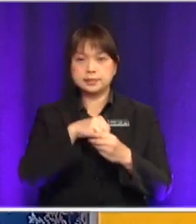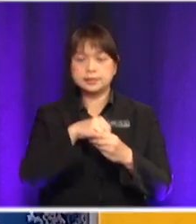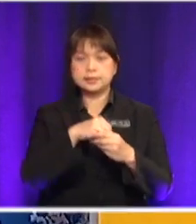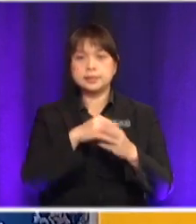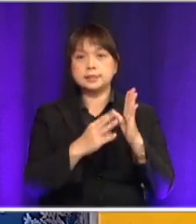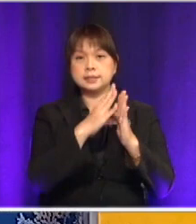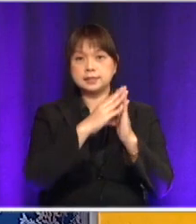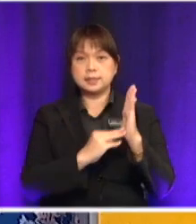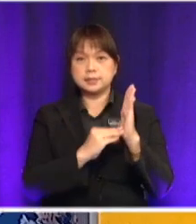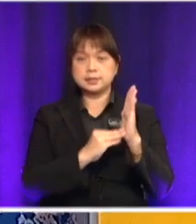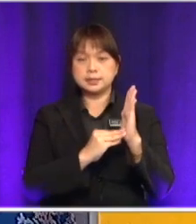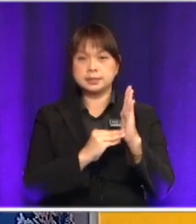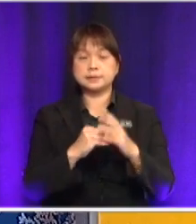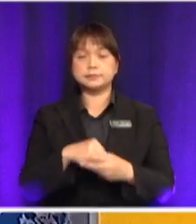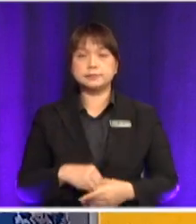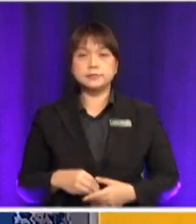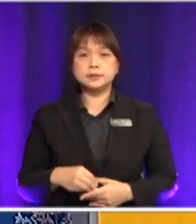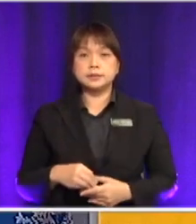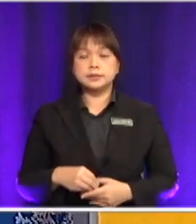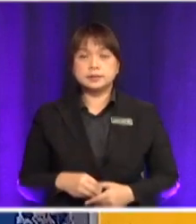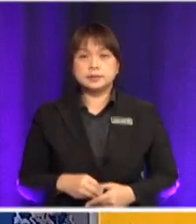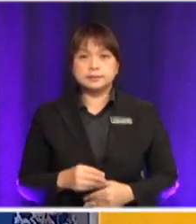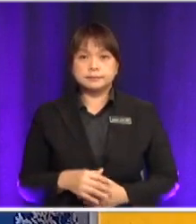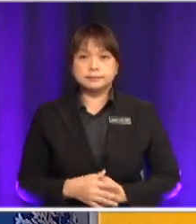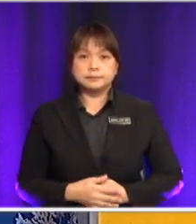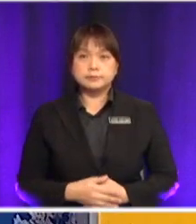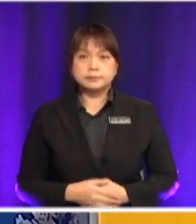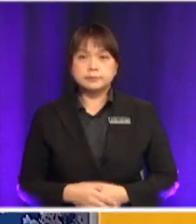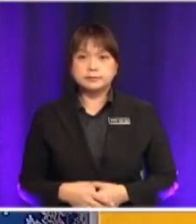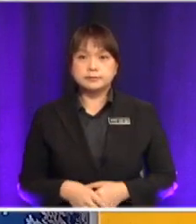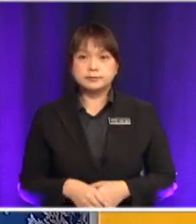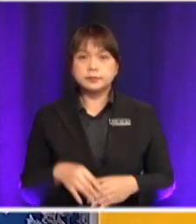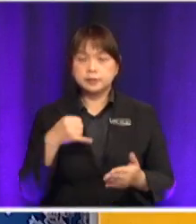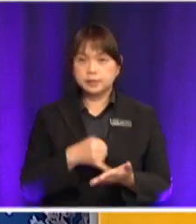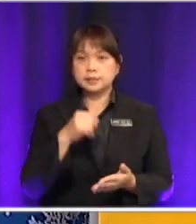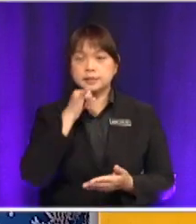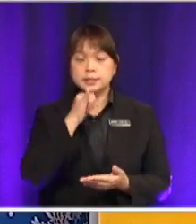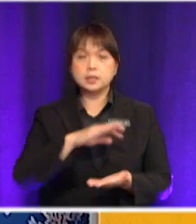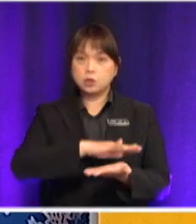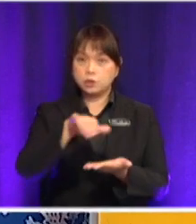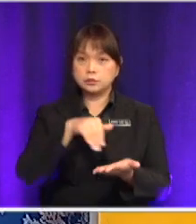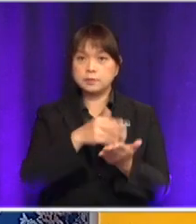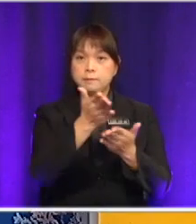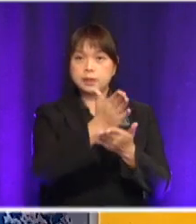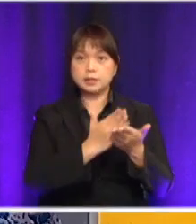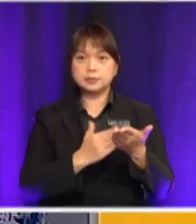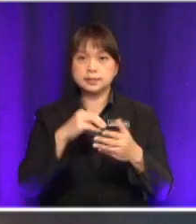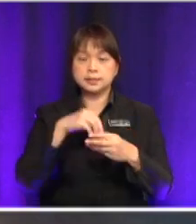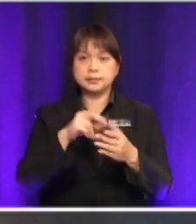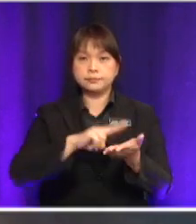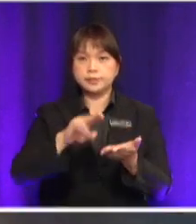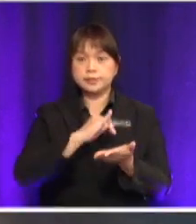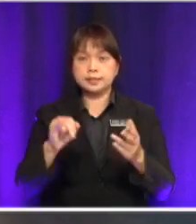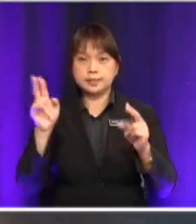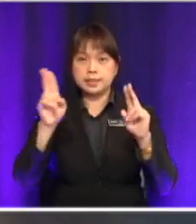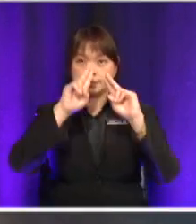now in Right. all parts of the reading exam. So it's not as easier as it was before. Yes. I think